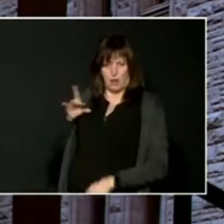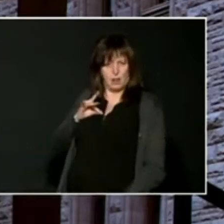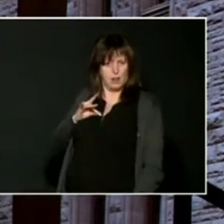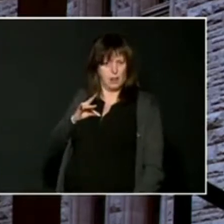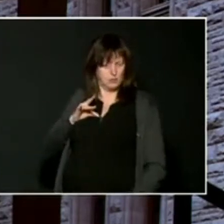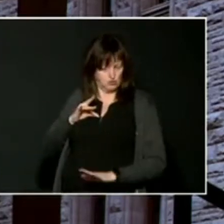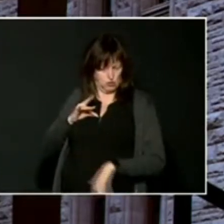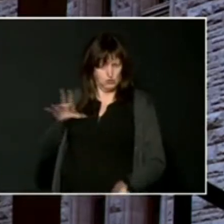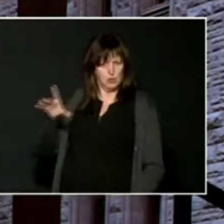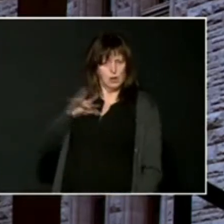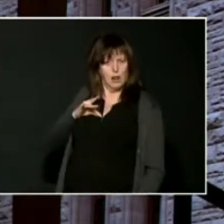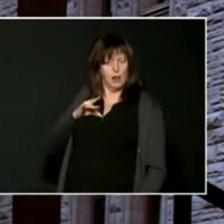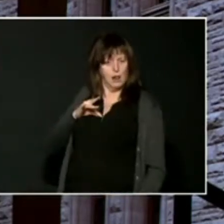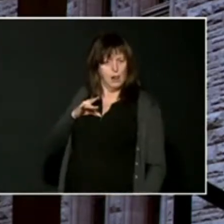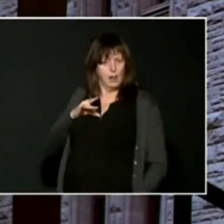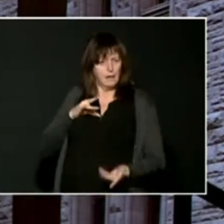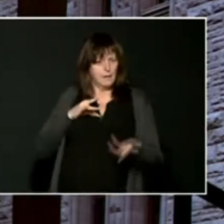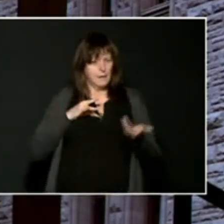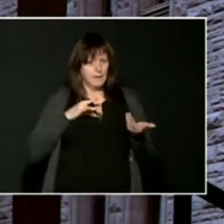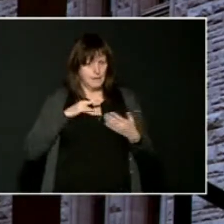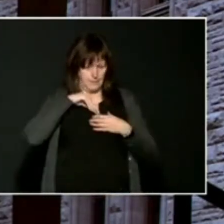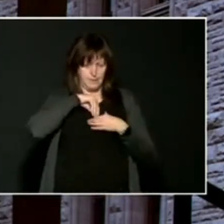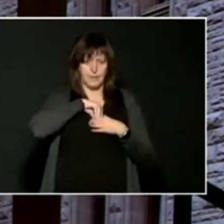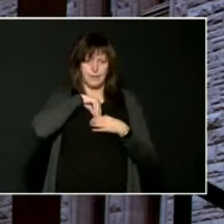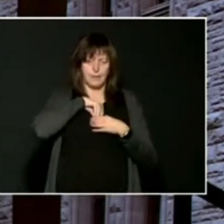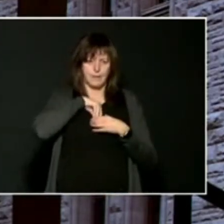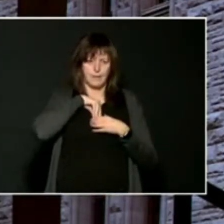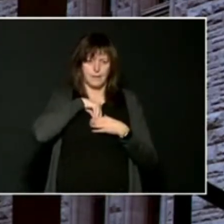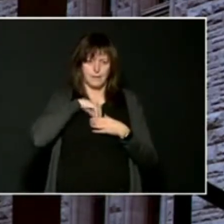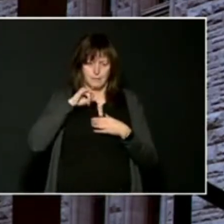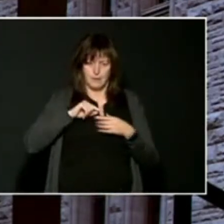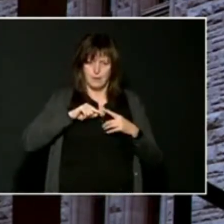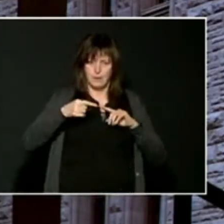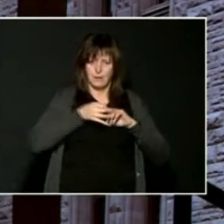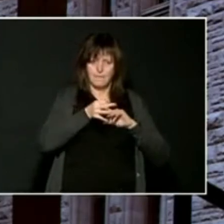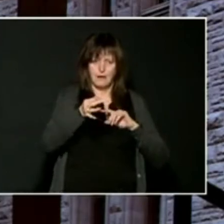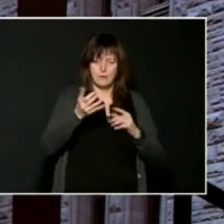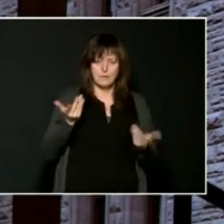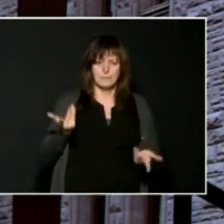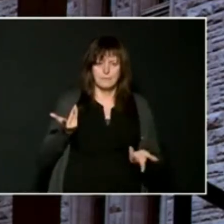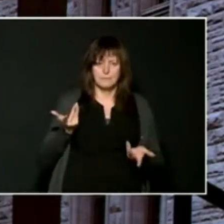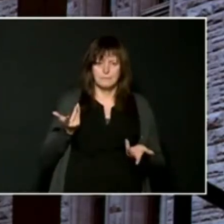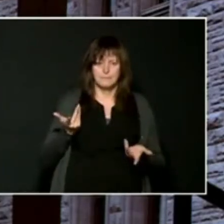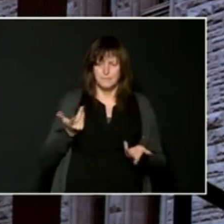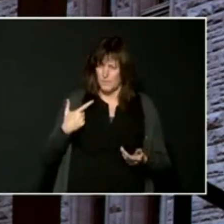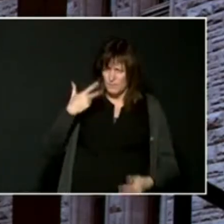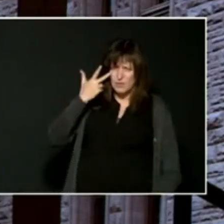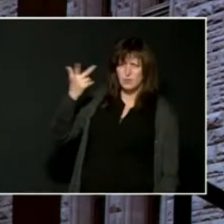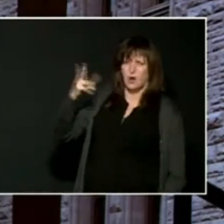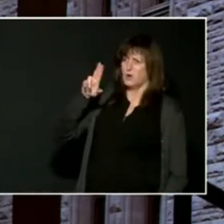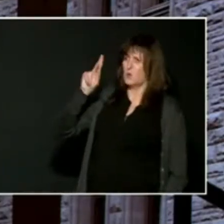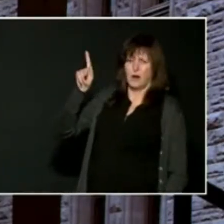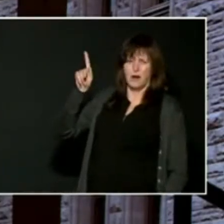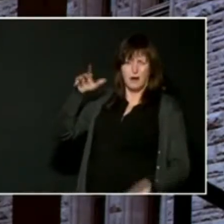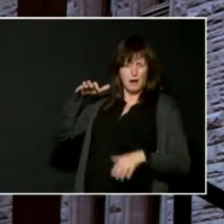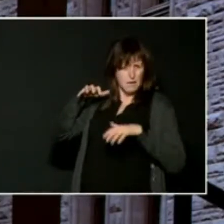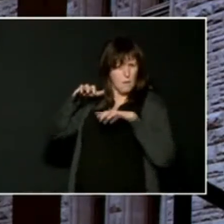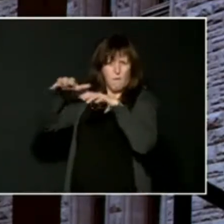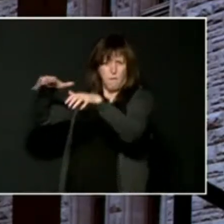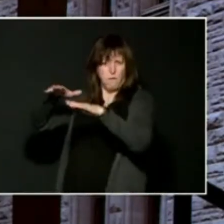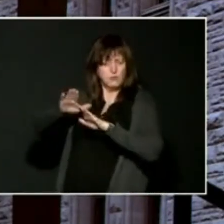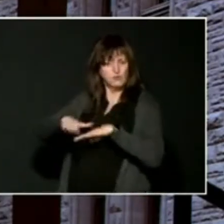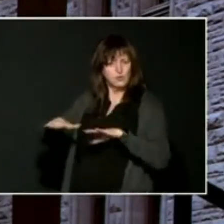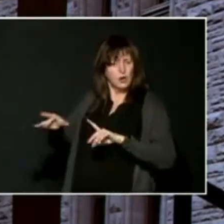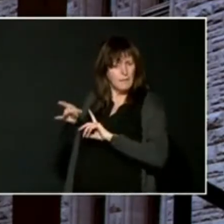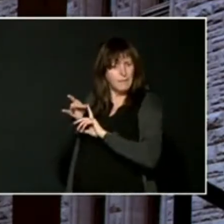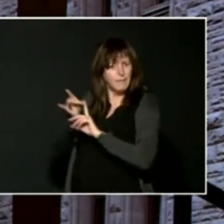do pick up and carry the variants of concern more readily. And we've seen that in the UK situation. And so we're finding with our one